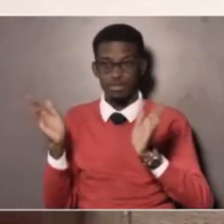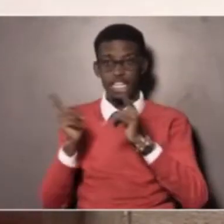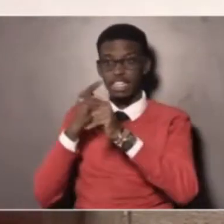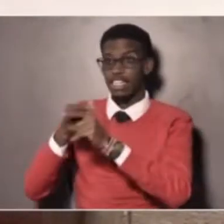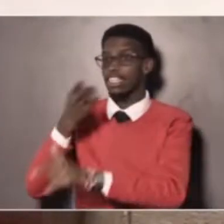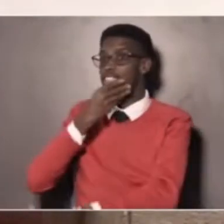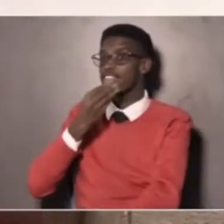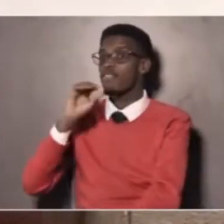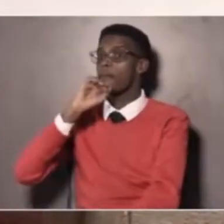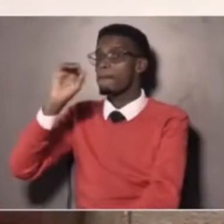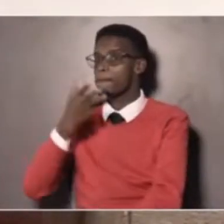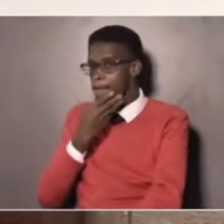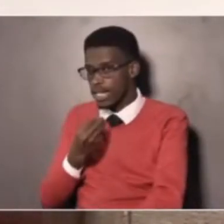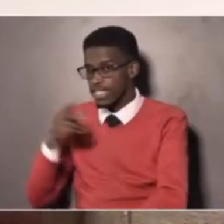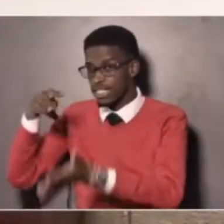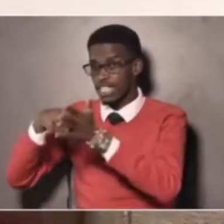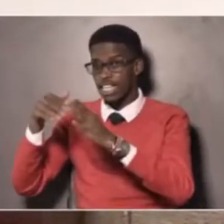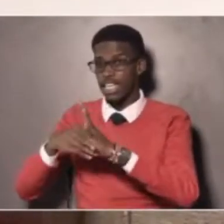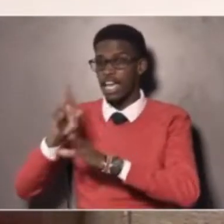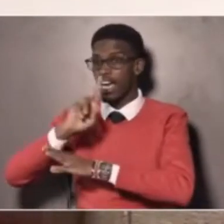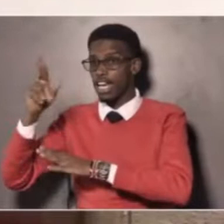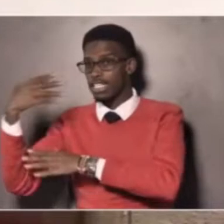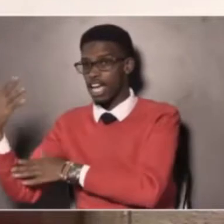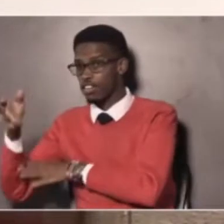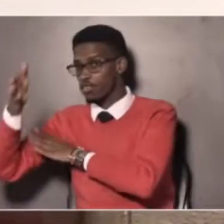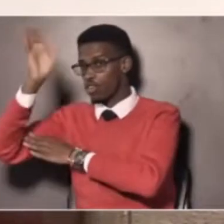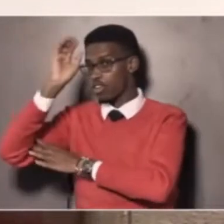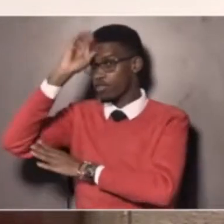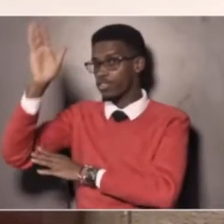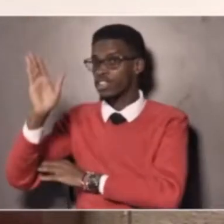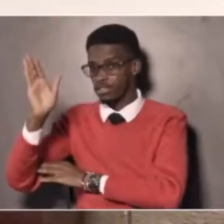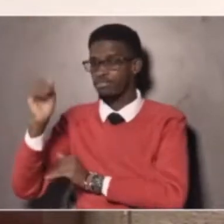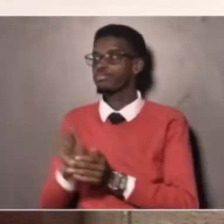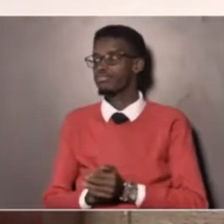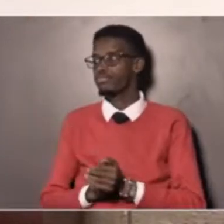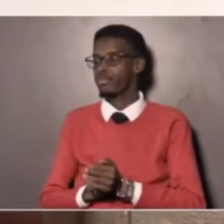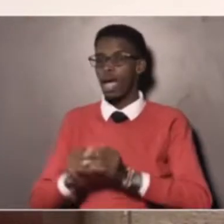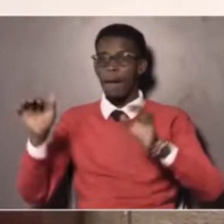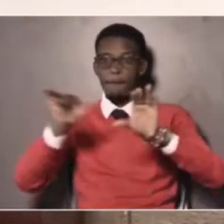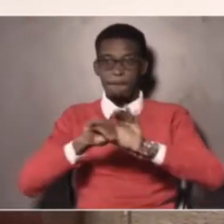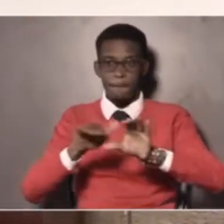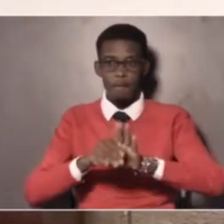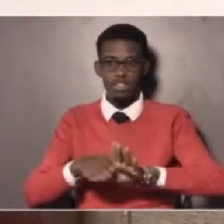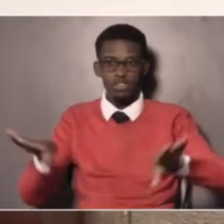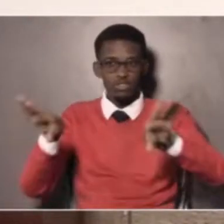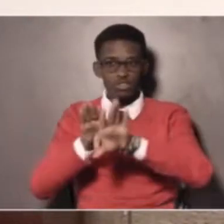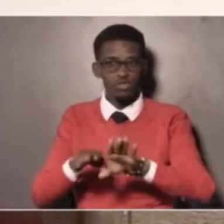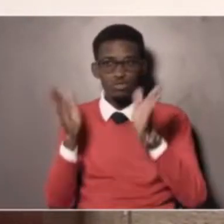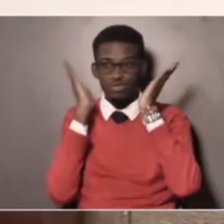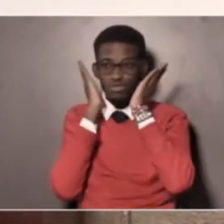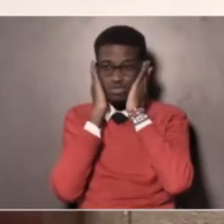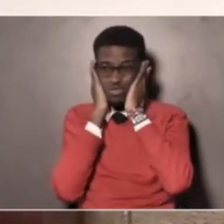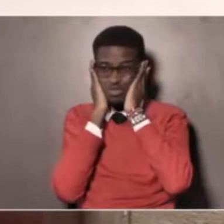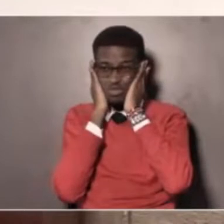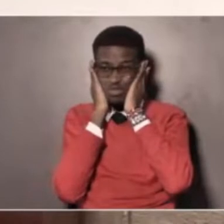of Man standing at the right hand of God. The council members covered their ears because they did not